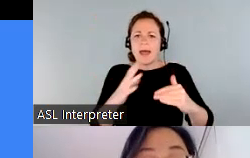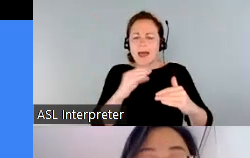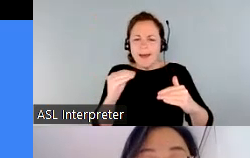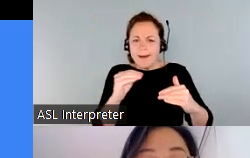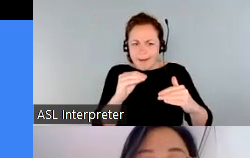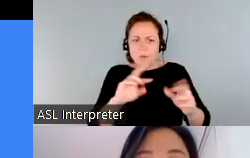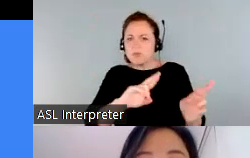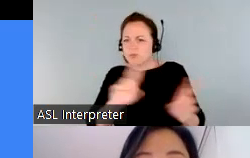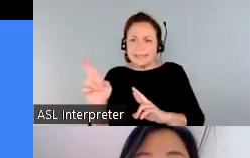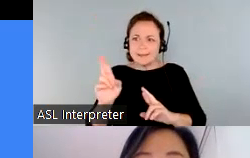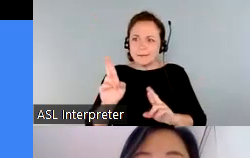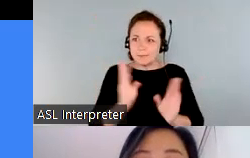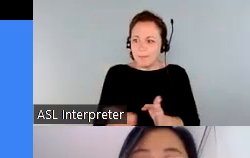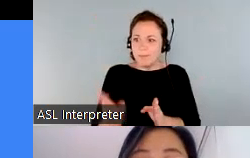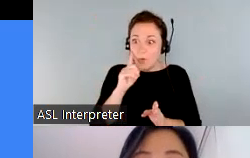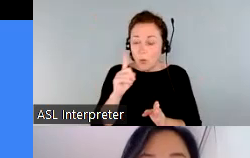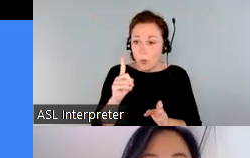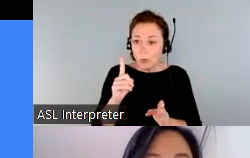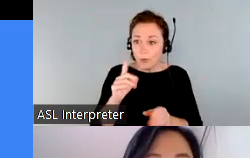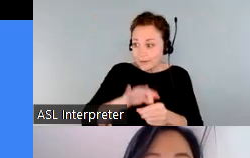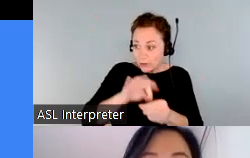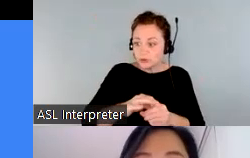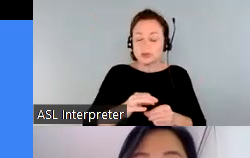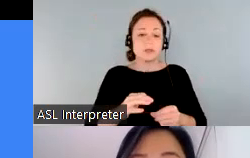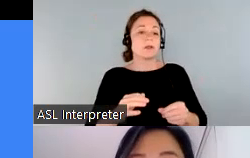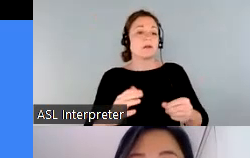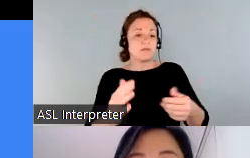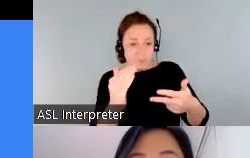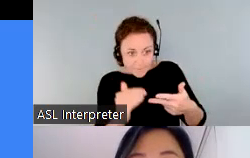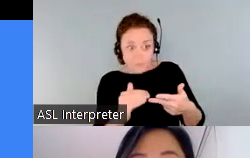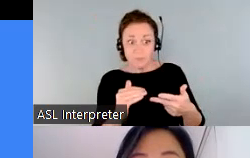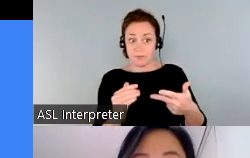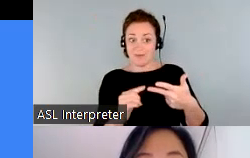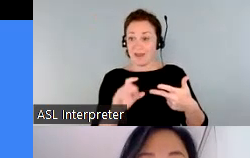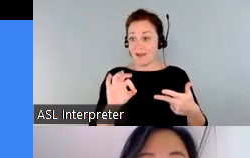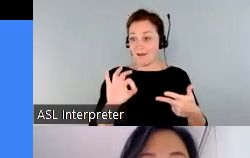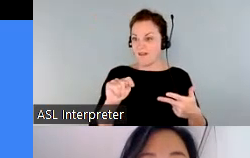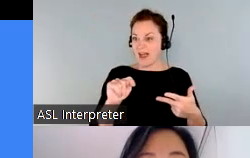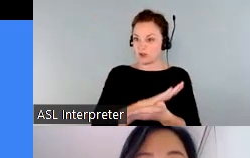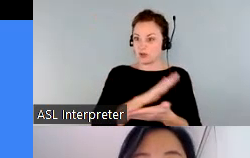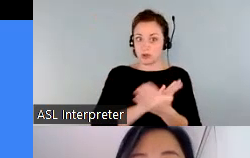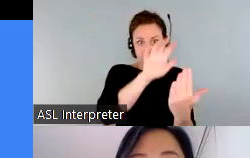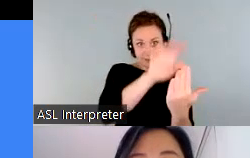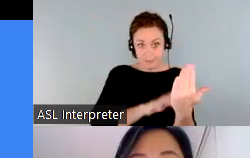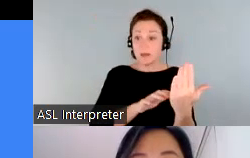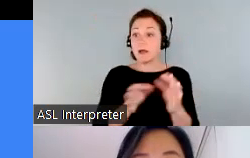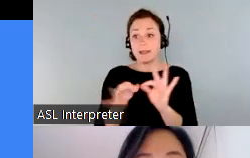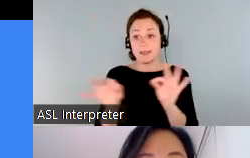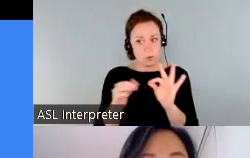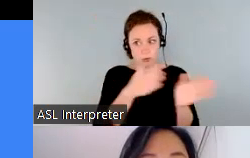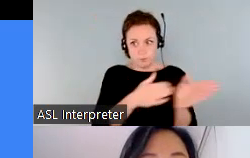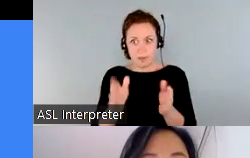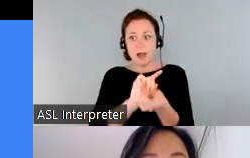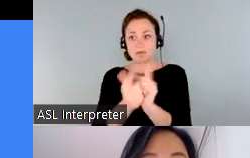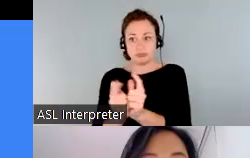election readiness toolkit. We also are developing a number of fact sheets that will be translated into a number of languages on